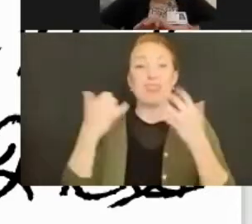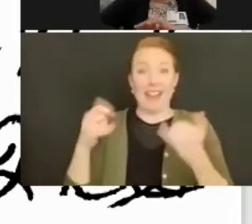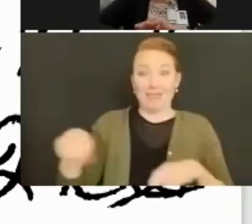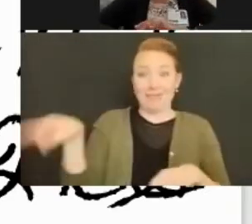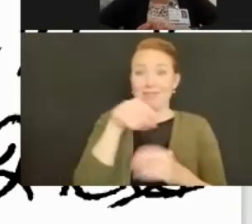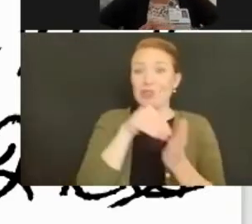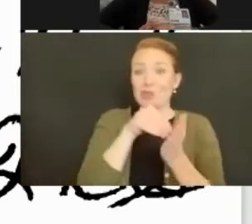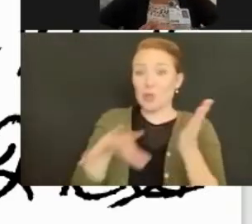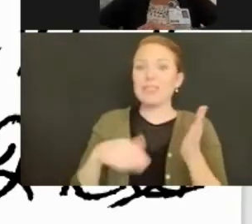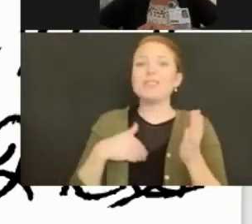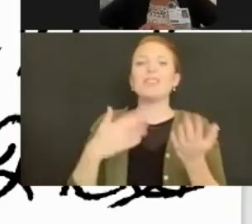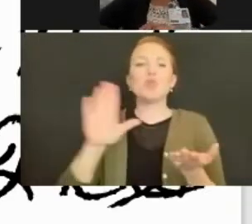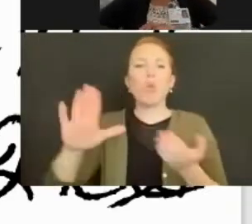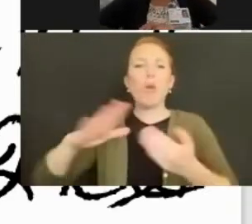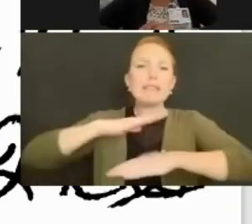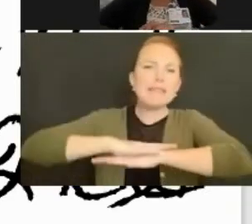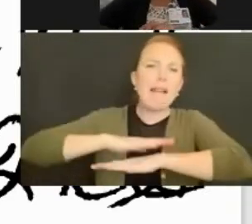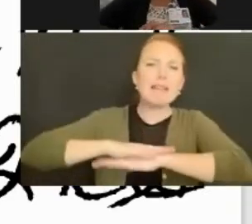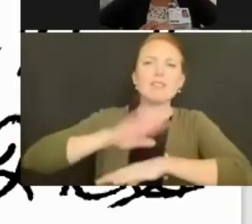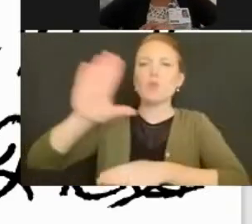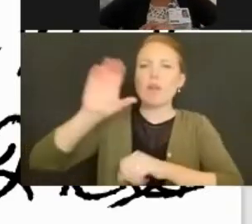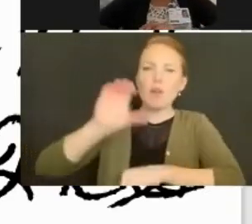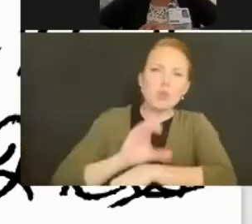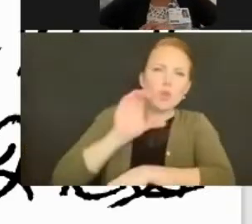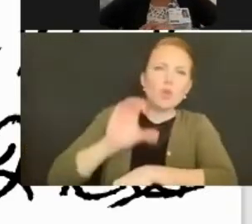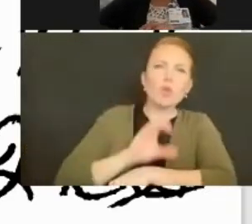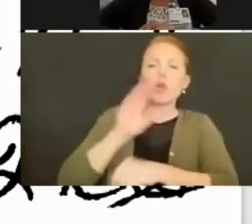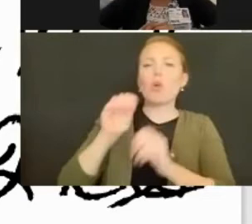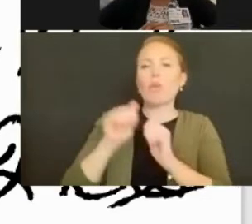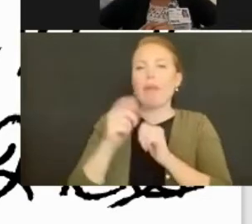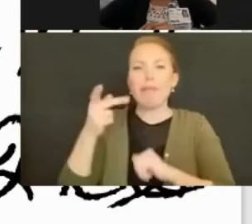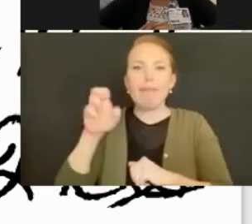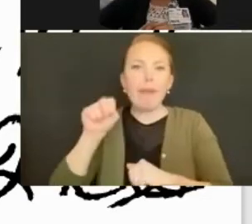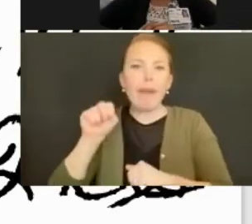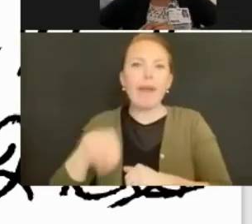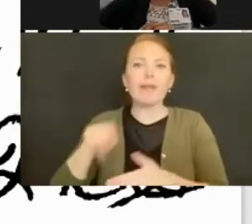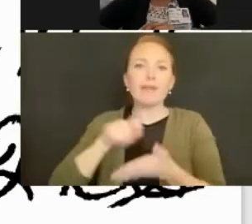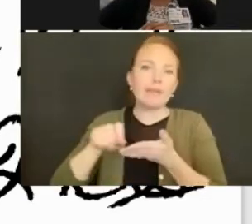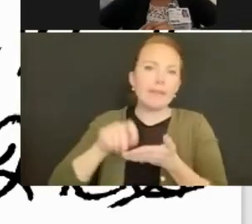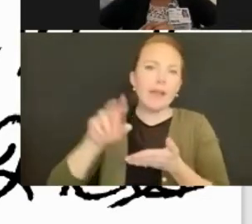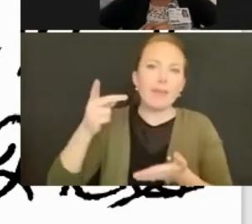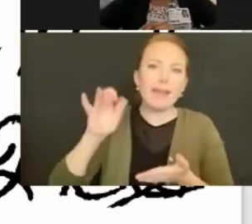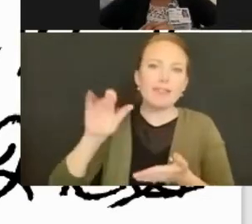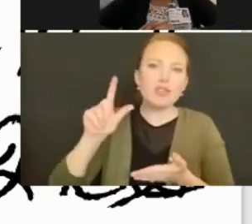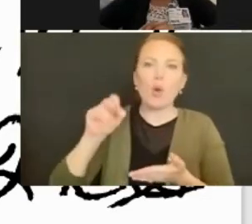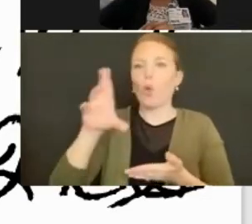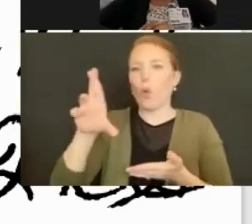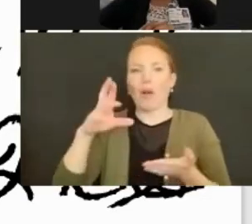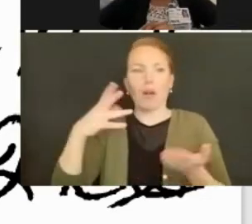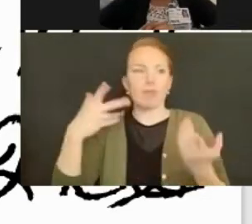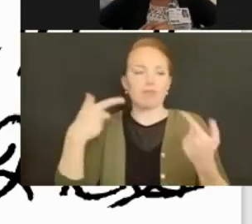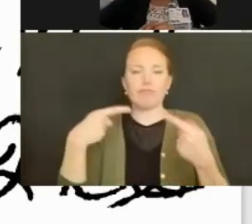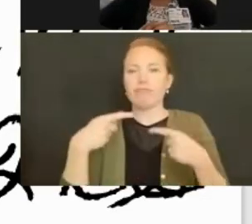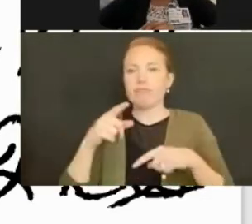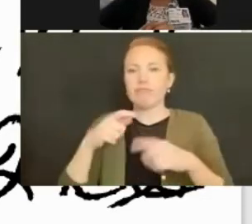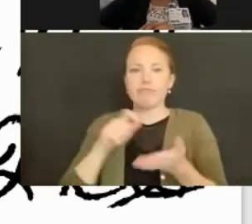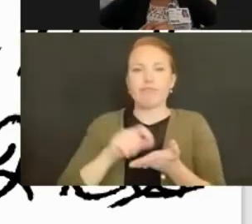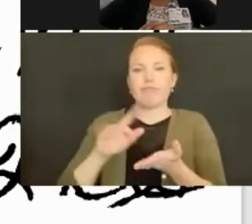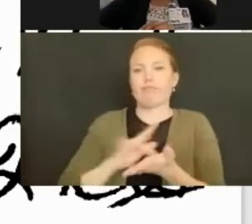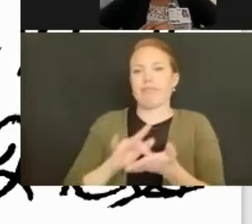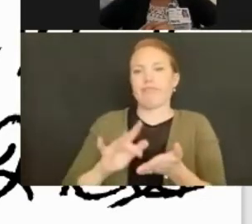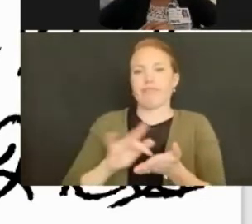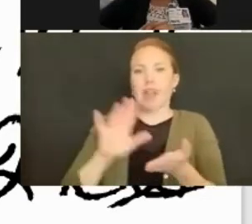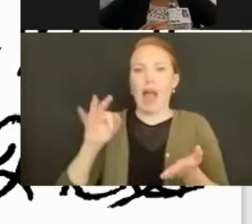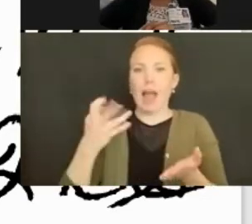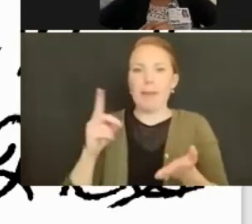your desk, on your computer, with a pen or pencil or with a digital pen or your finger on the screen.